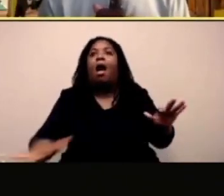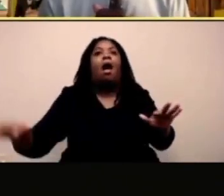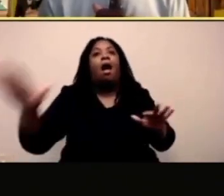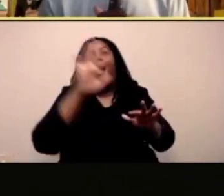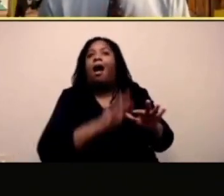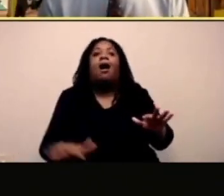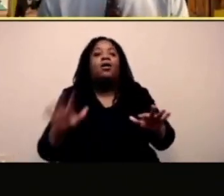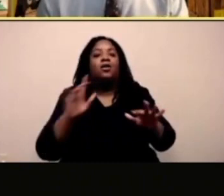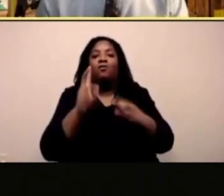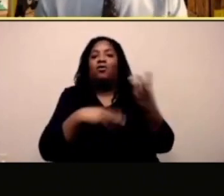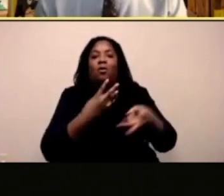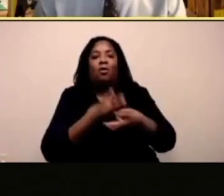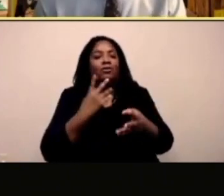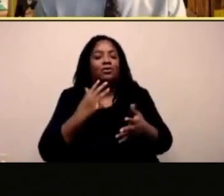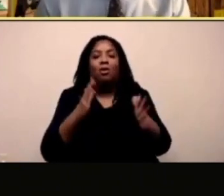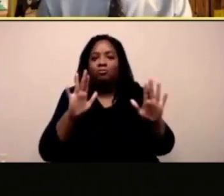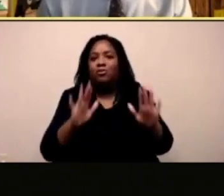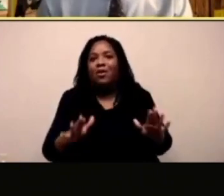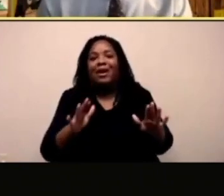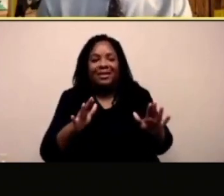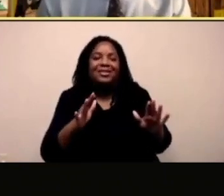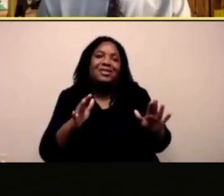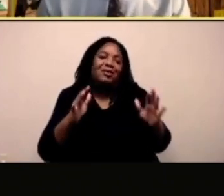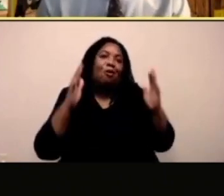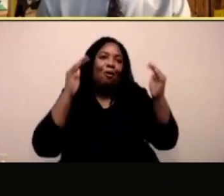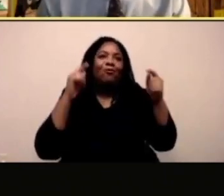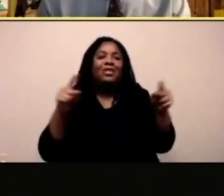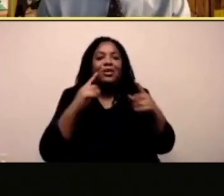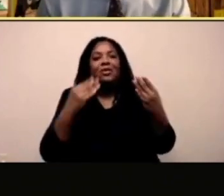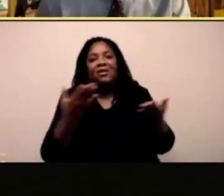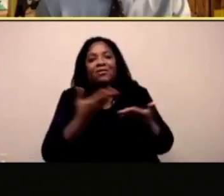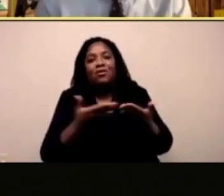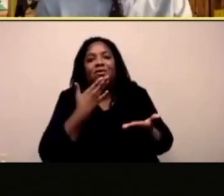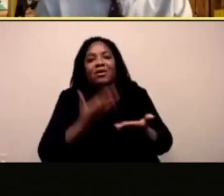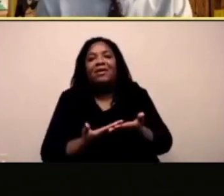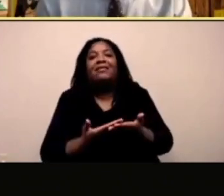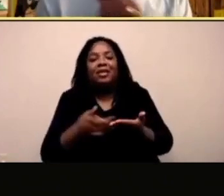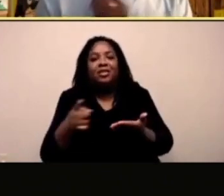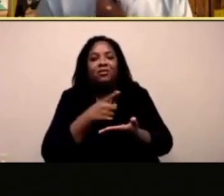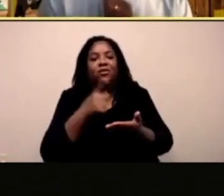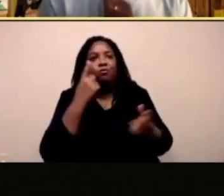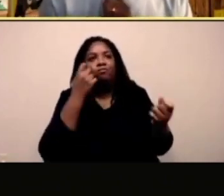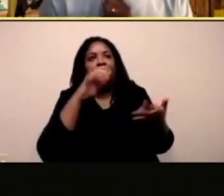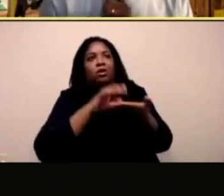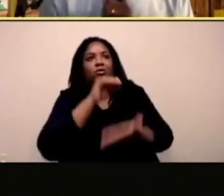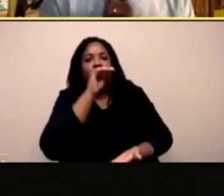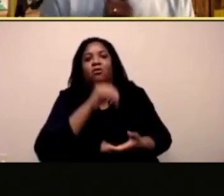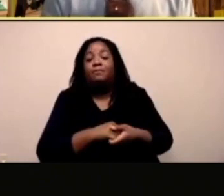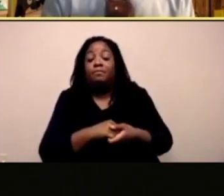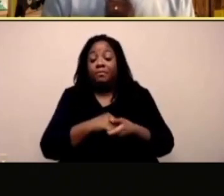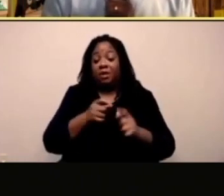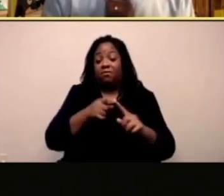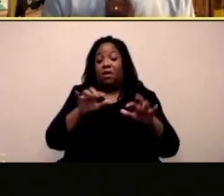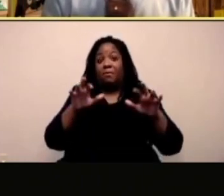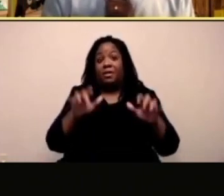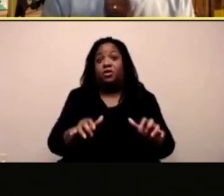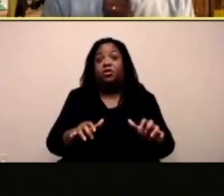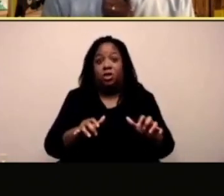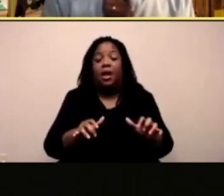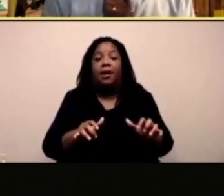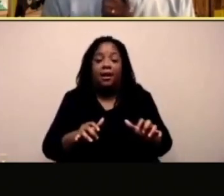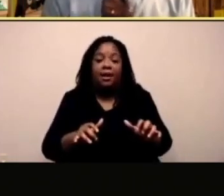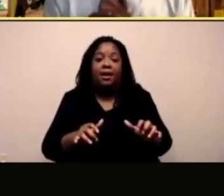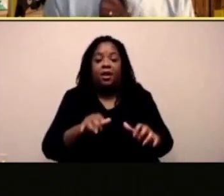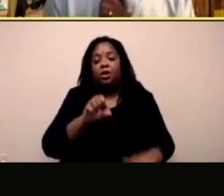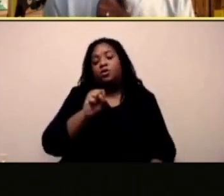we're able to do that, to give you guys some good things to take away. And in the chat on